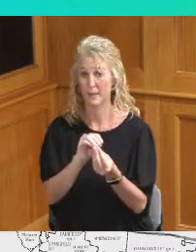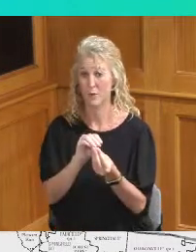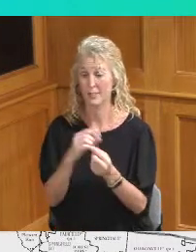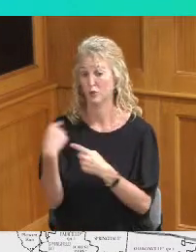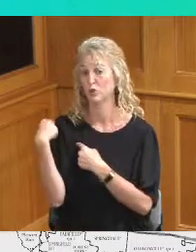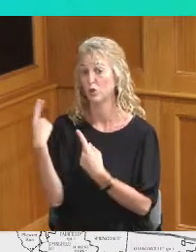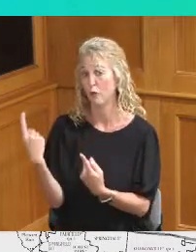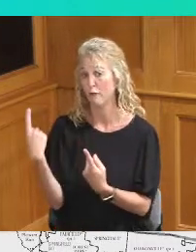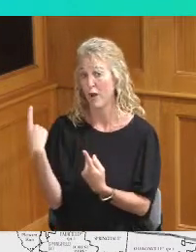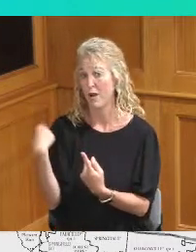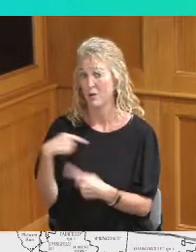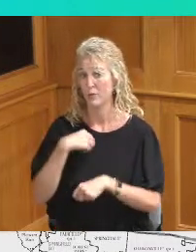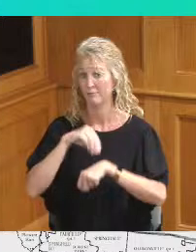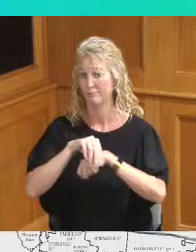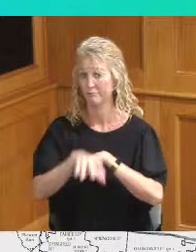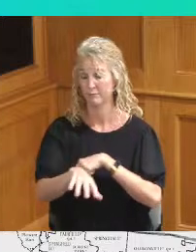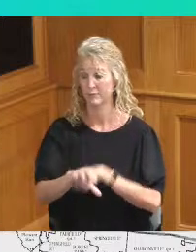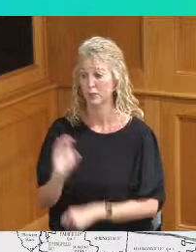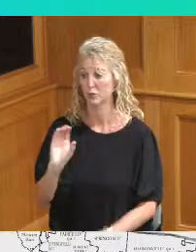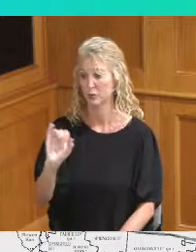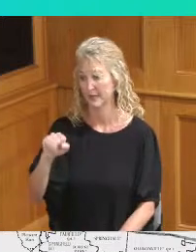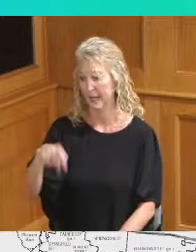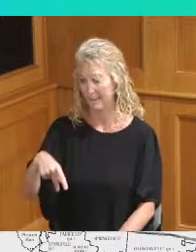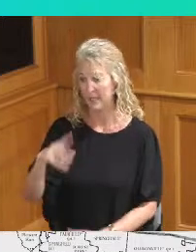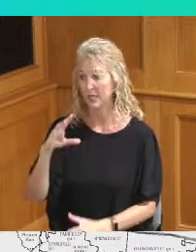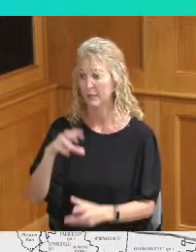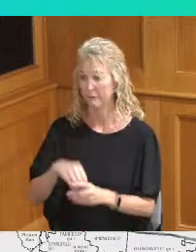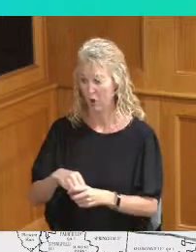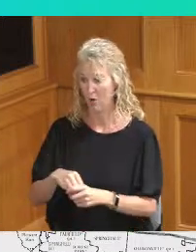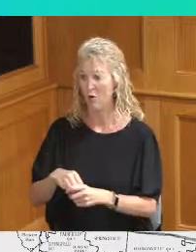date. So CIP has been involved